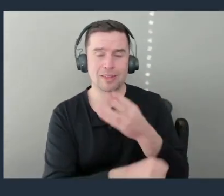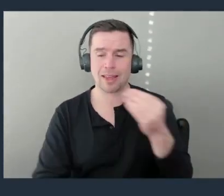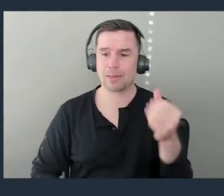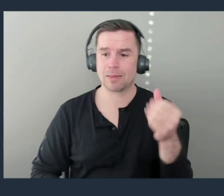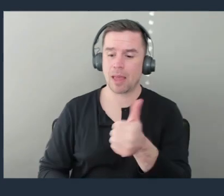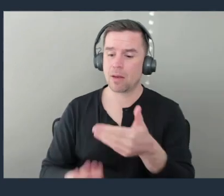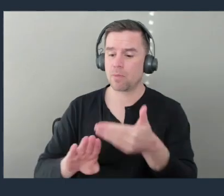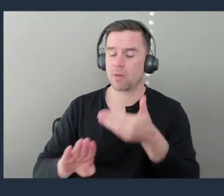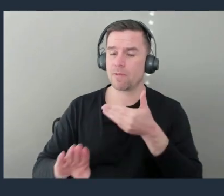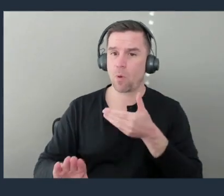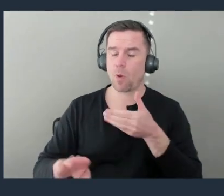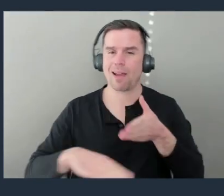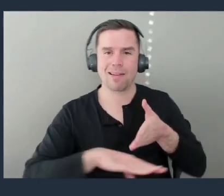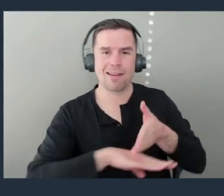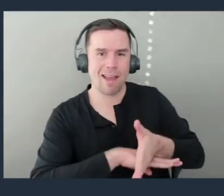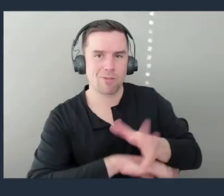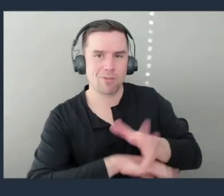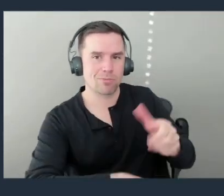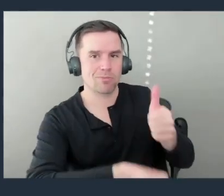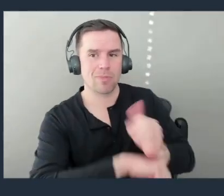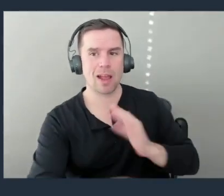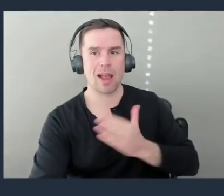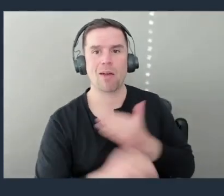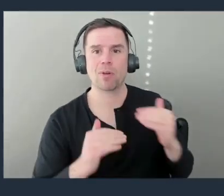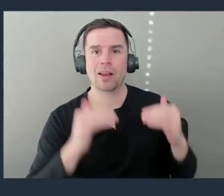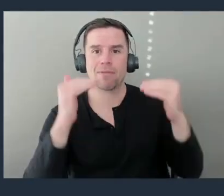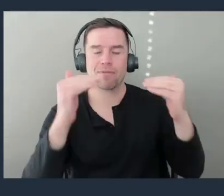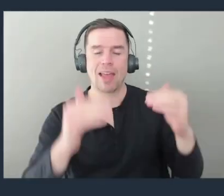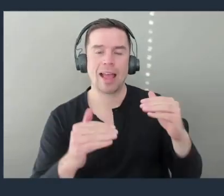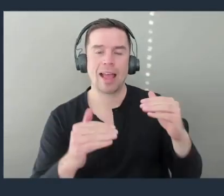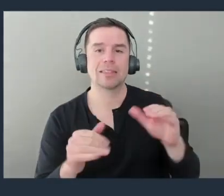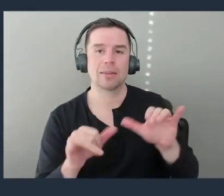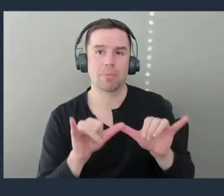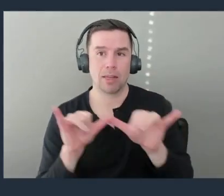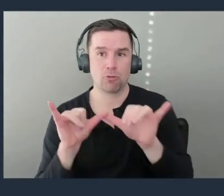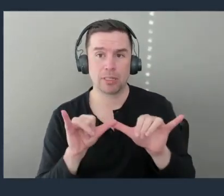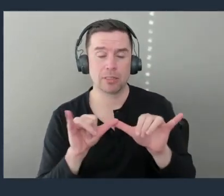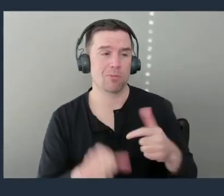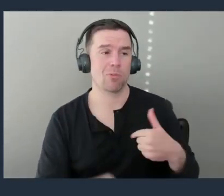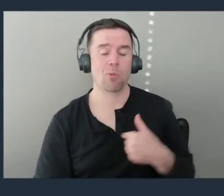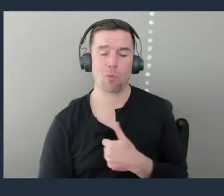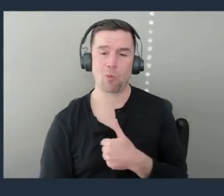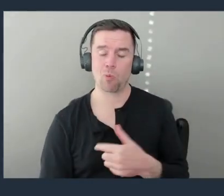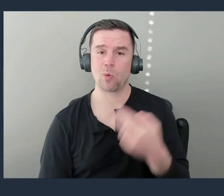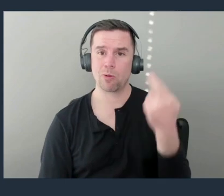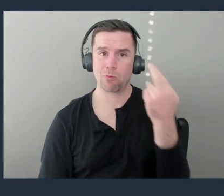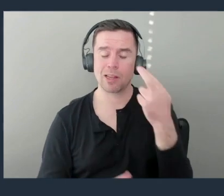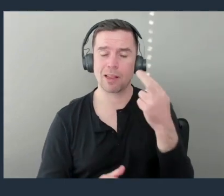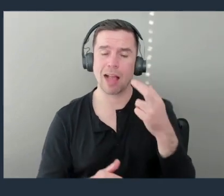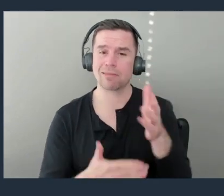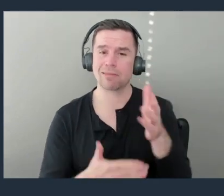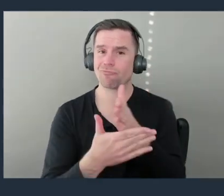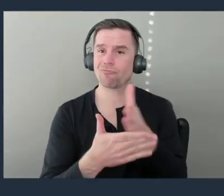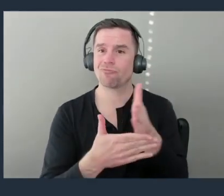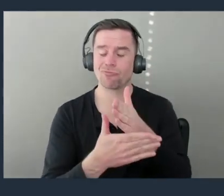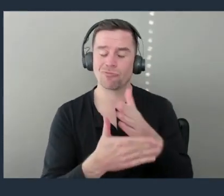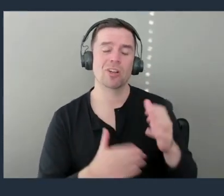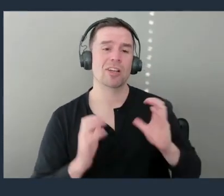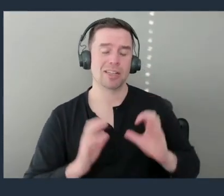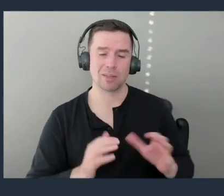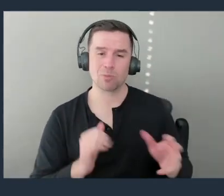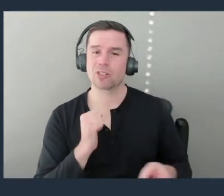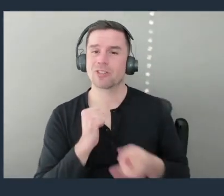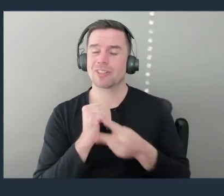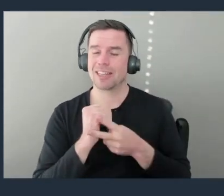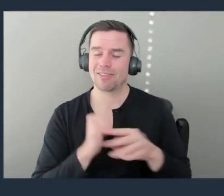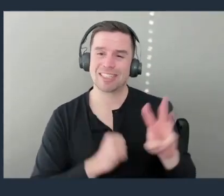Storage Lens advanced metrics. And we found that on average, customers saved 6 times more than what they spent by using